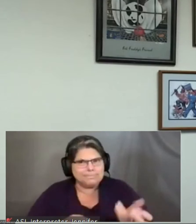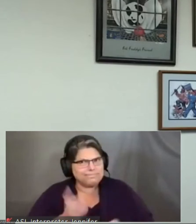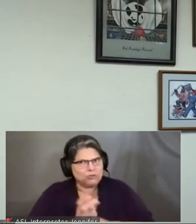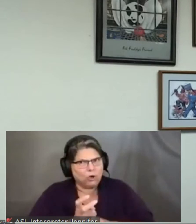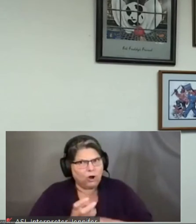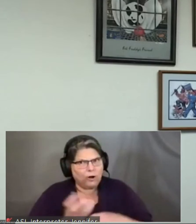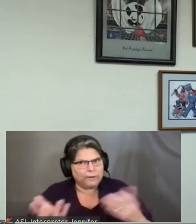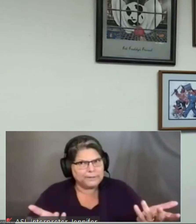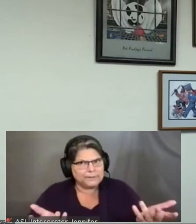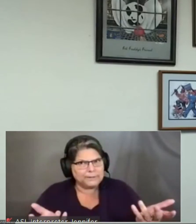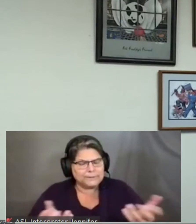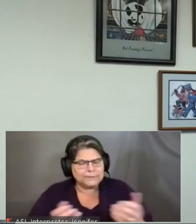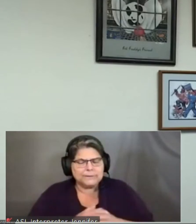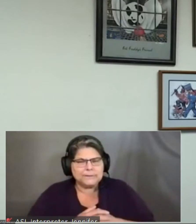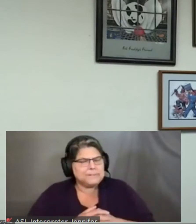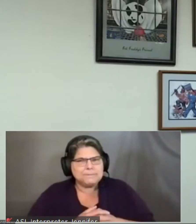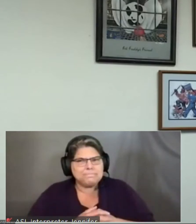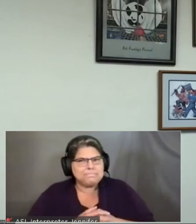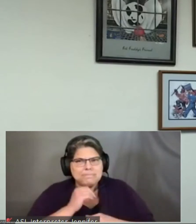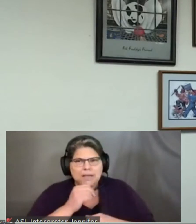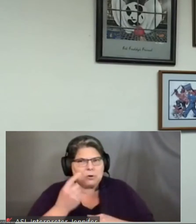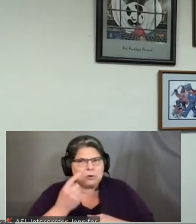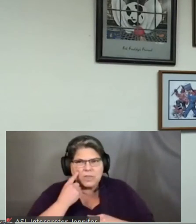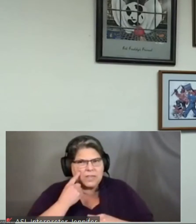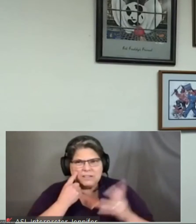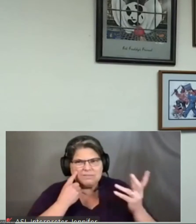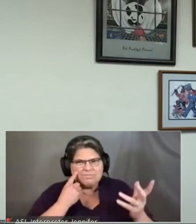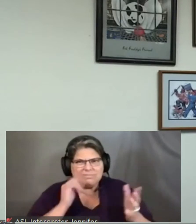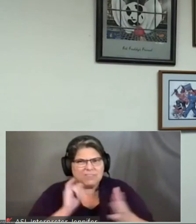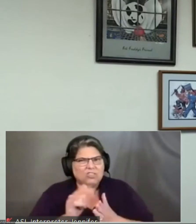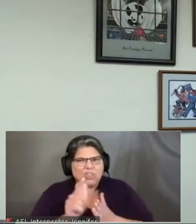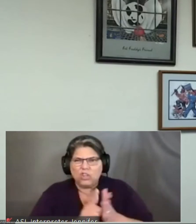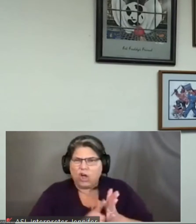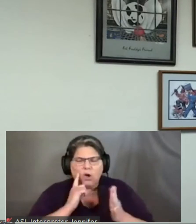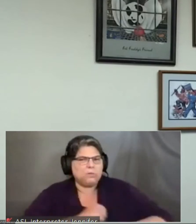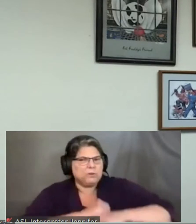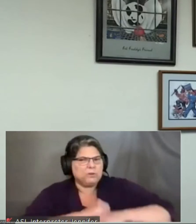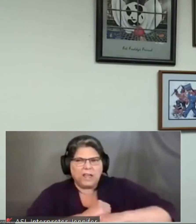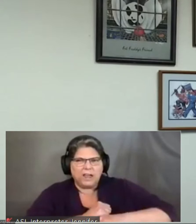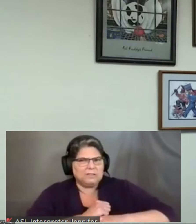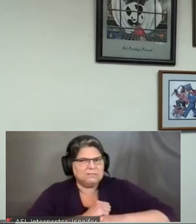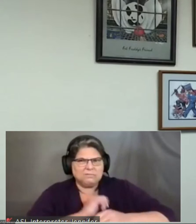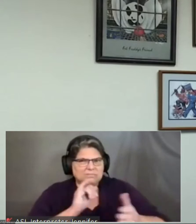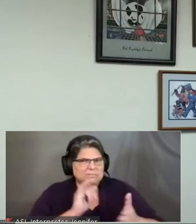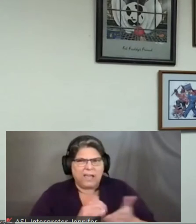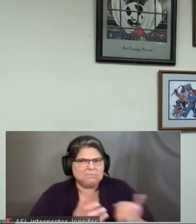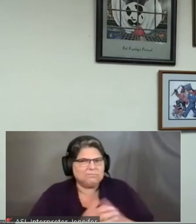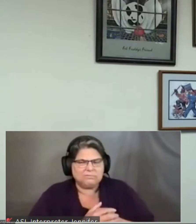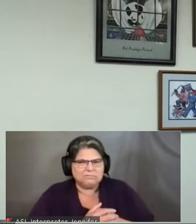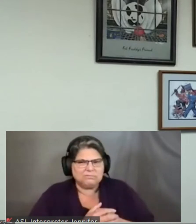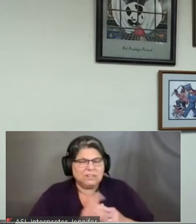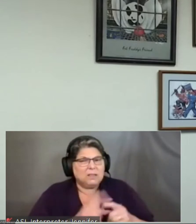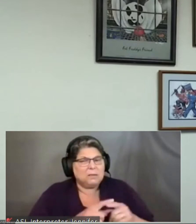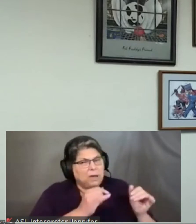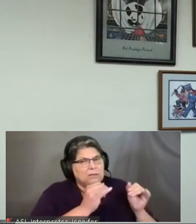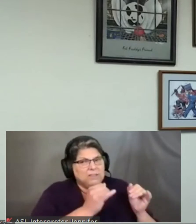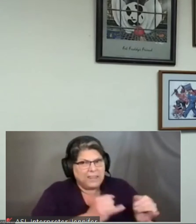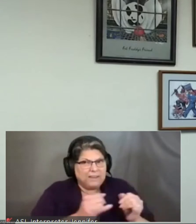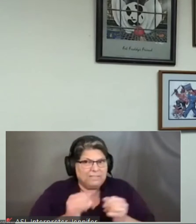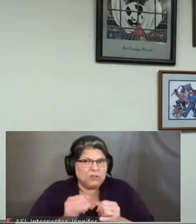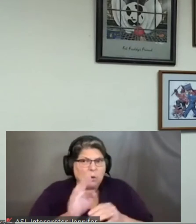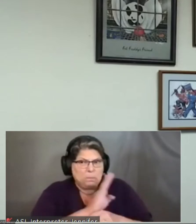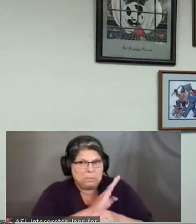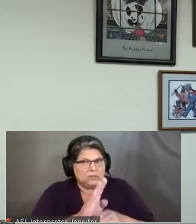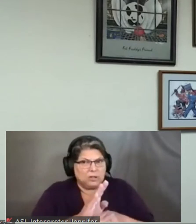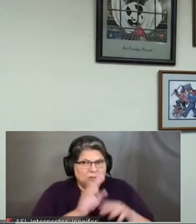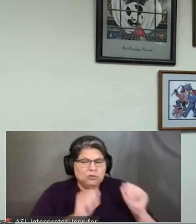not, I don't think that that'll be protected in the courts if it's challenged, but individual employers could make